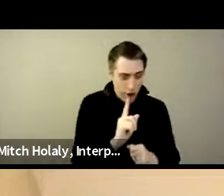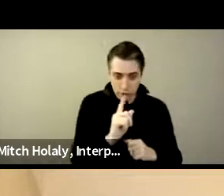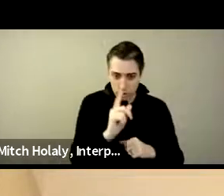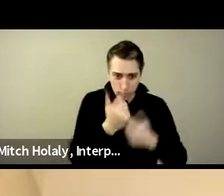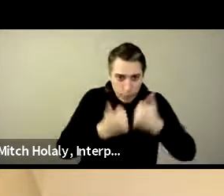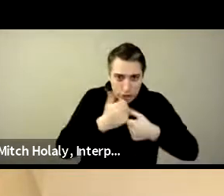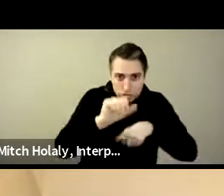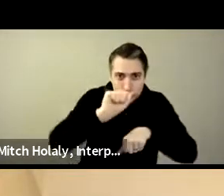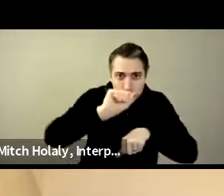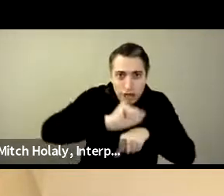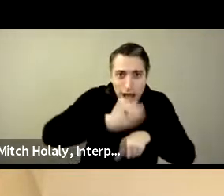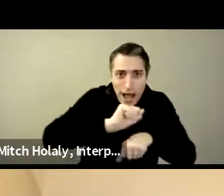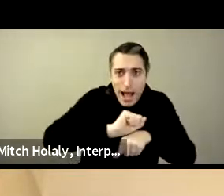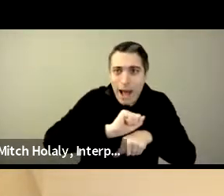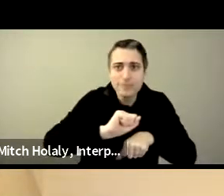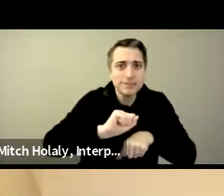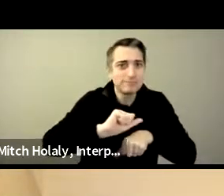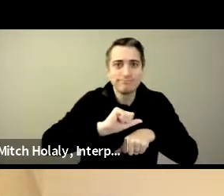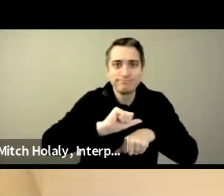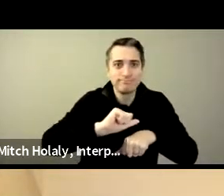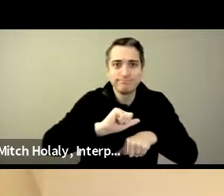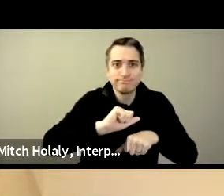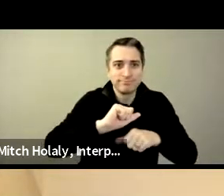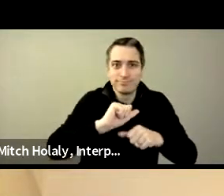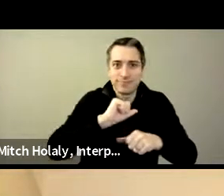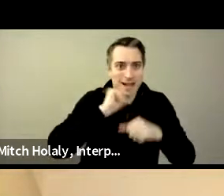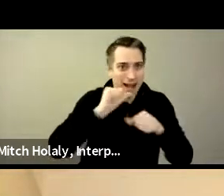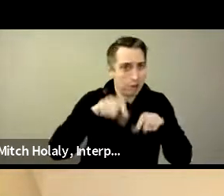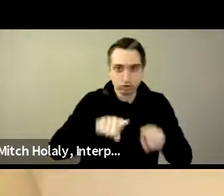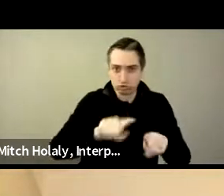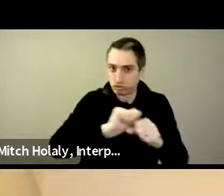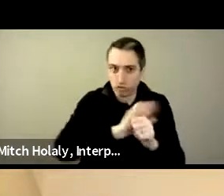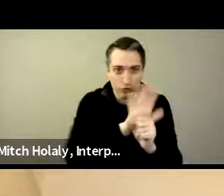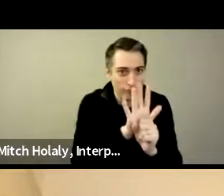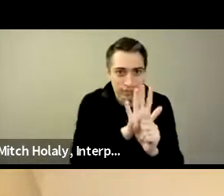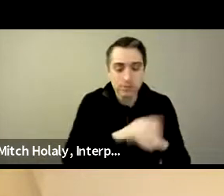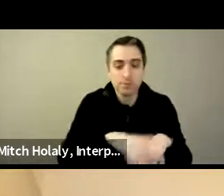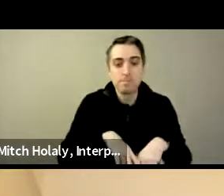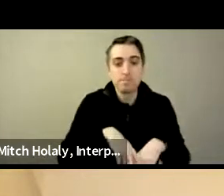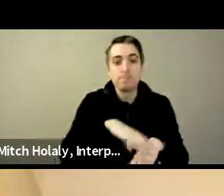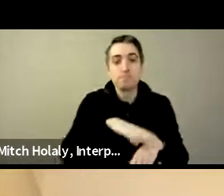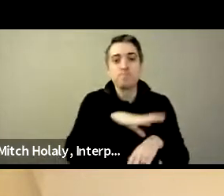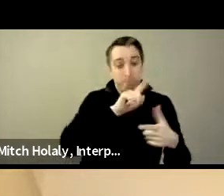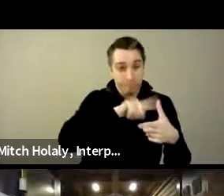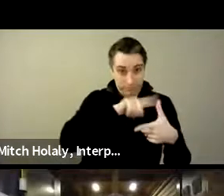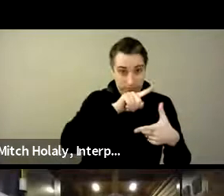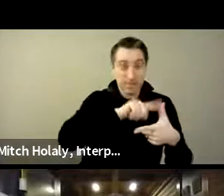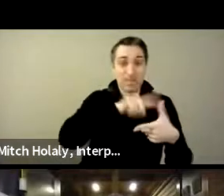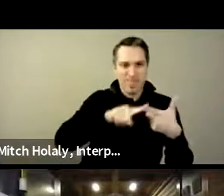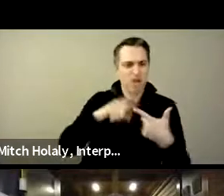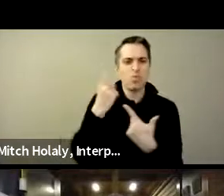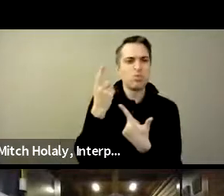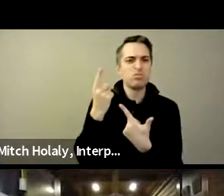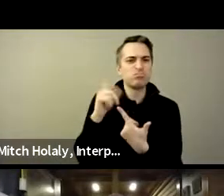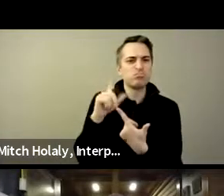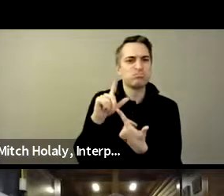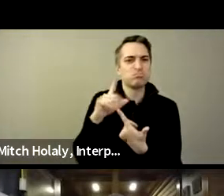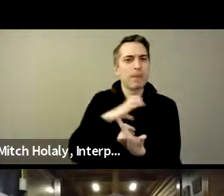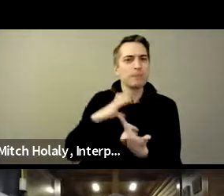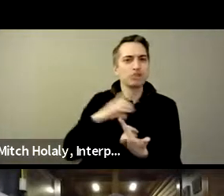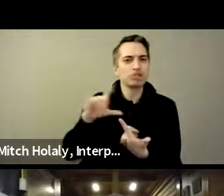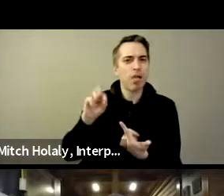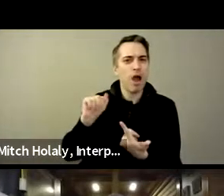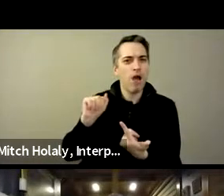were lost. And then what is the situation, going back to Commissioner Lara's question, like what is the situation in those